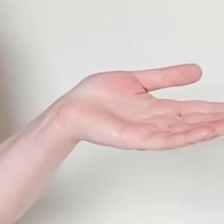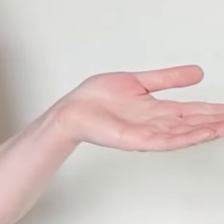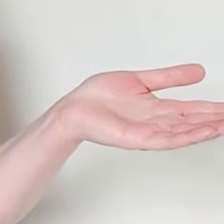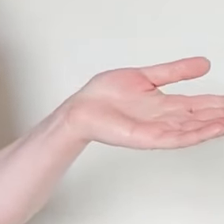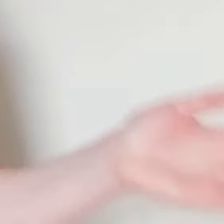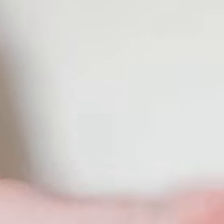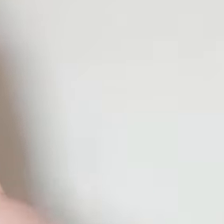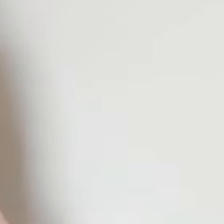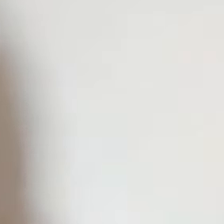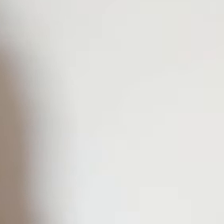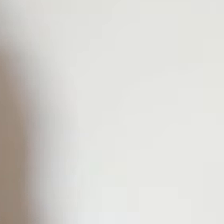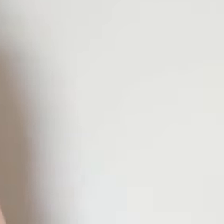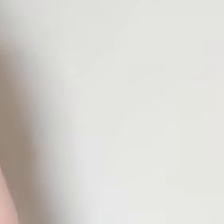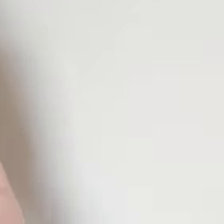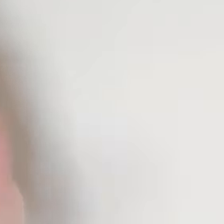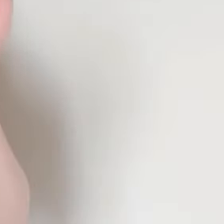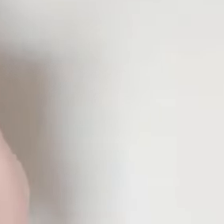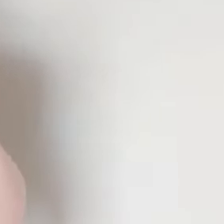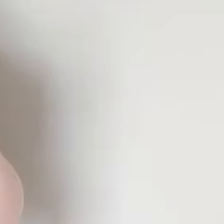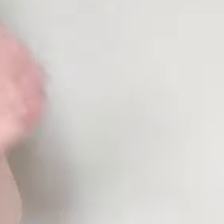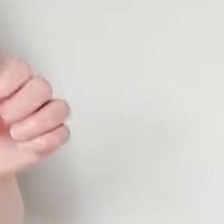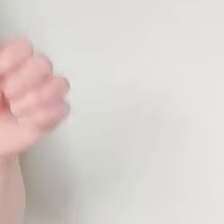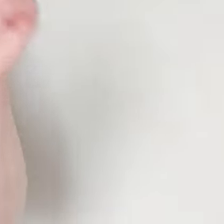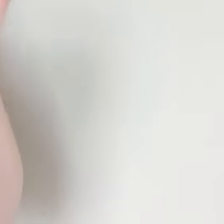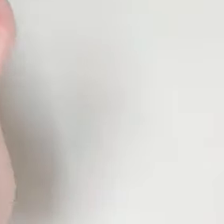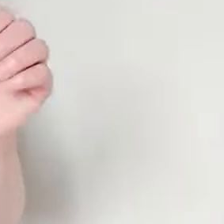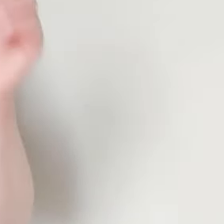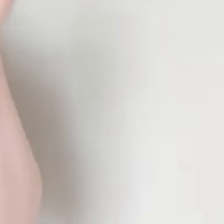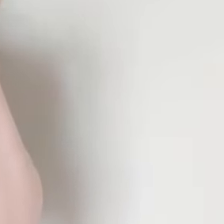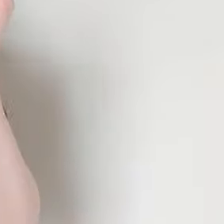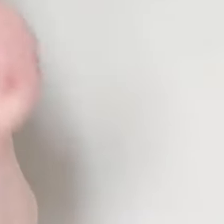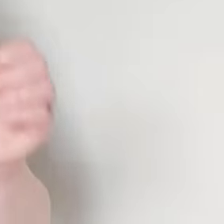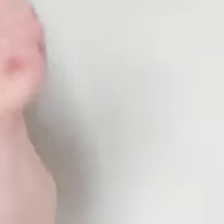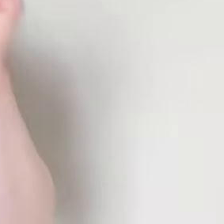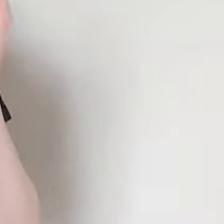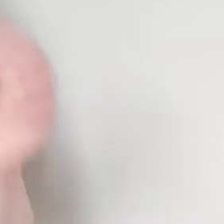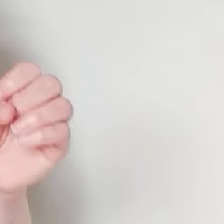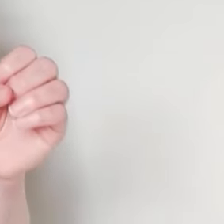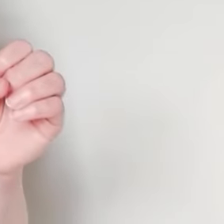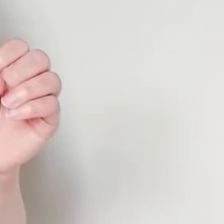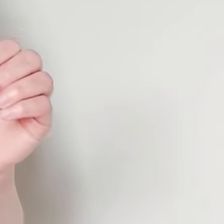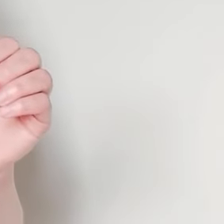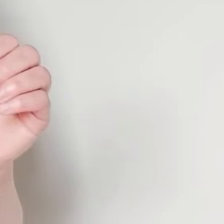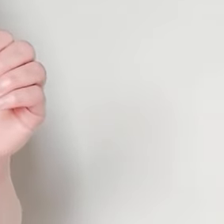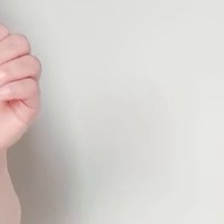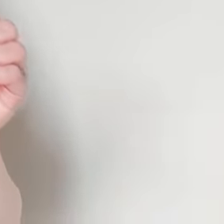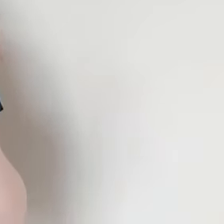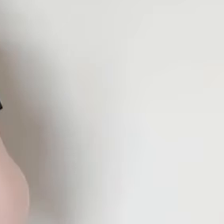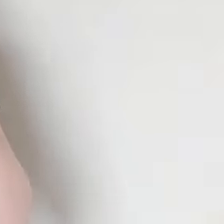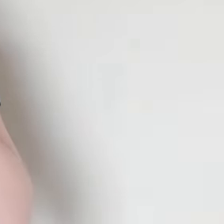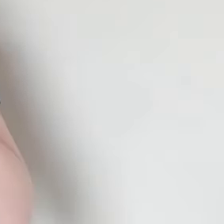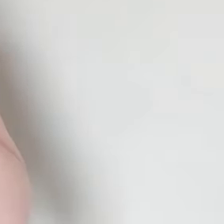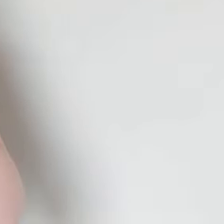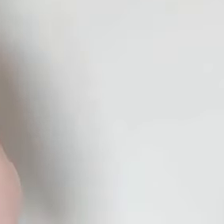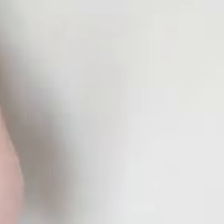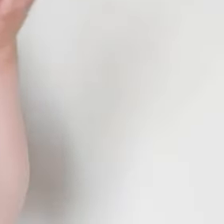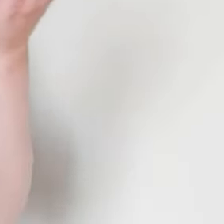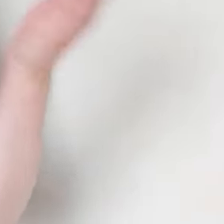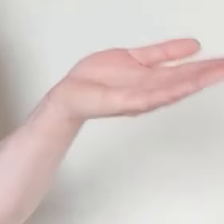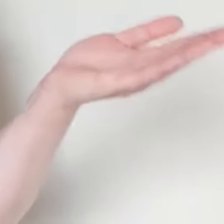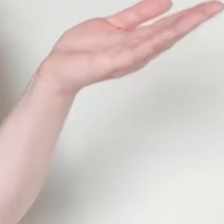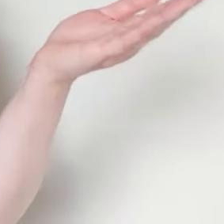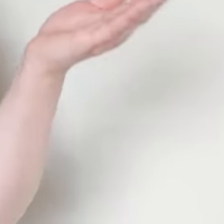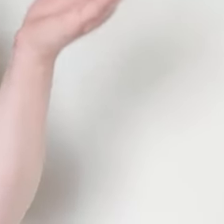mistakes. But you know what? I fail every single day. I do